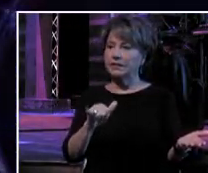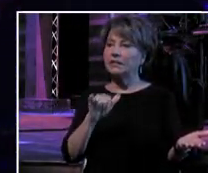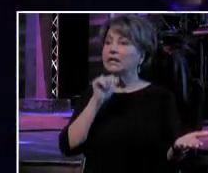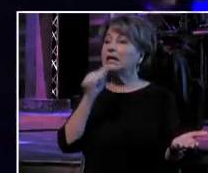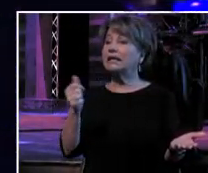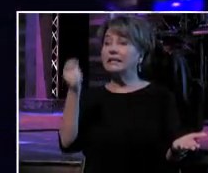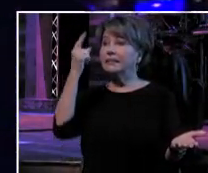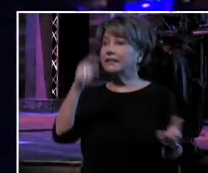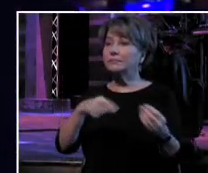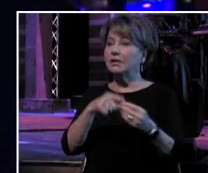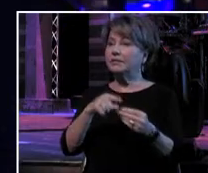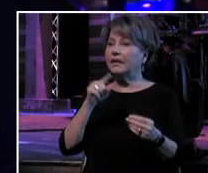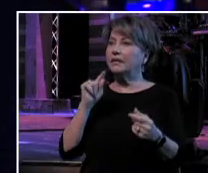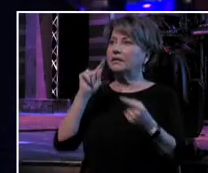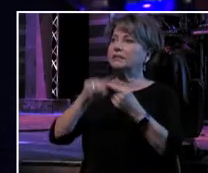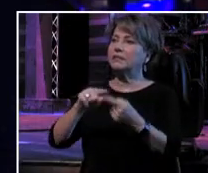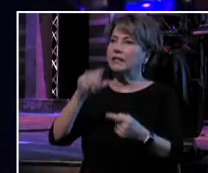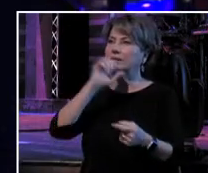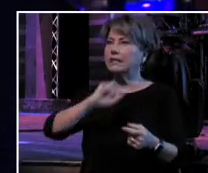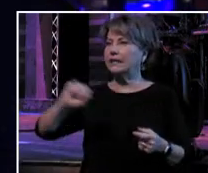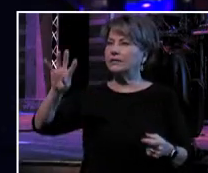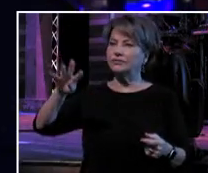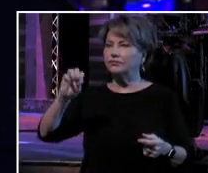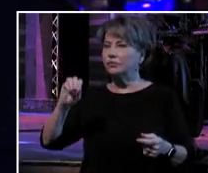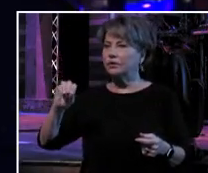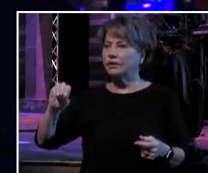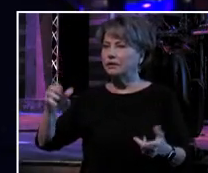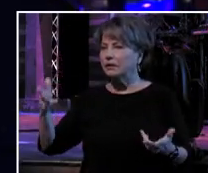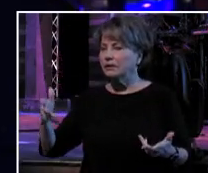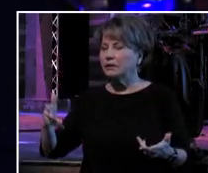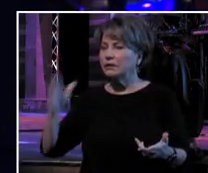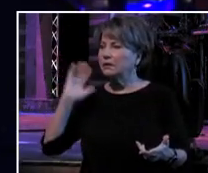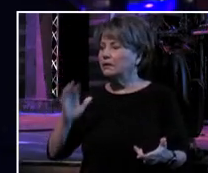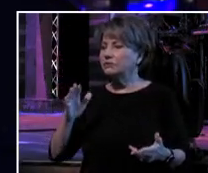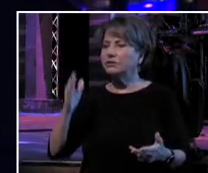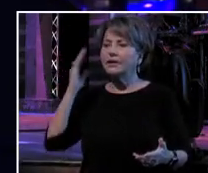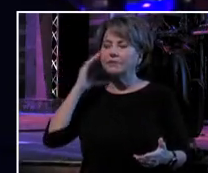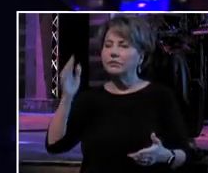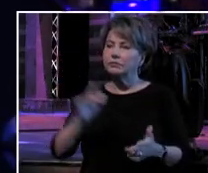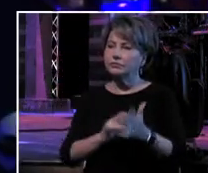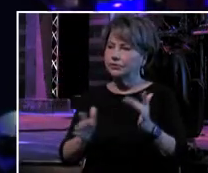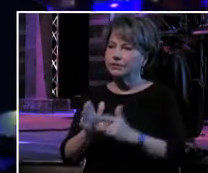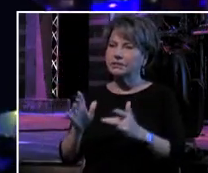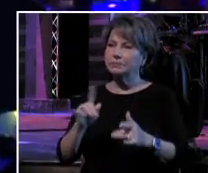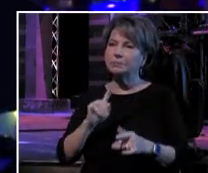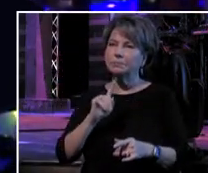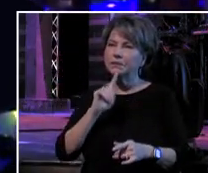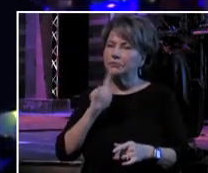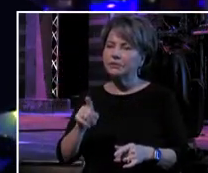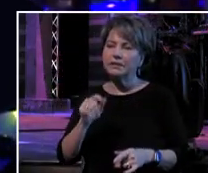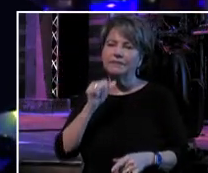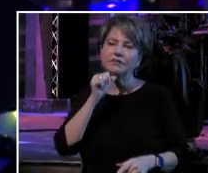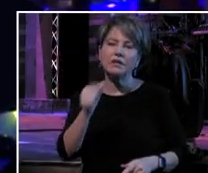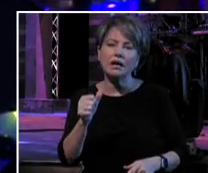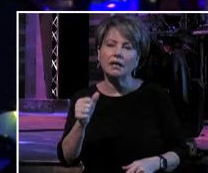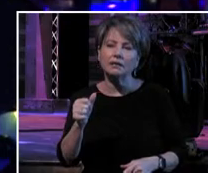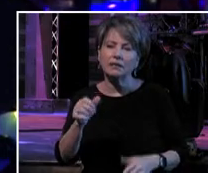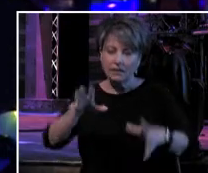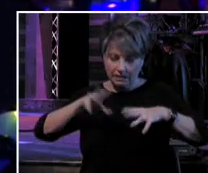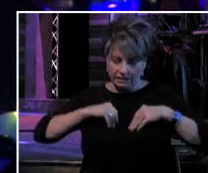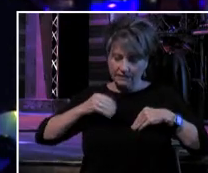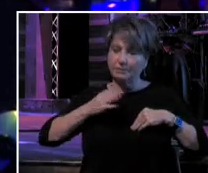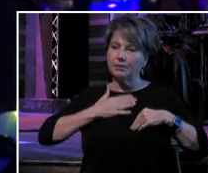my 40s. Now, obviously, I have known Jesus for longer, but I had never really considered or come to terms with my